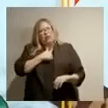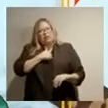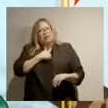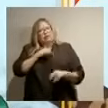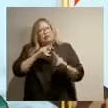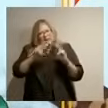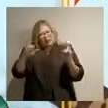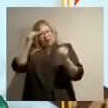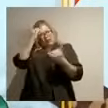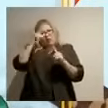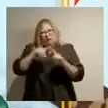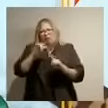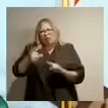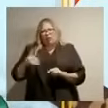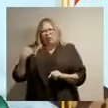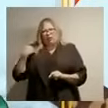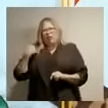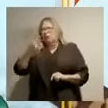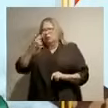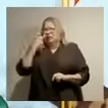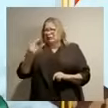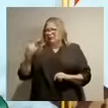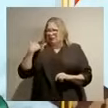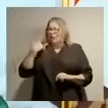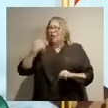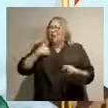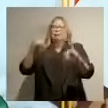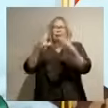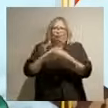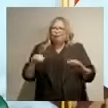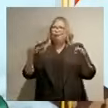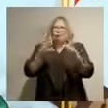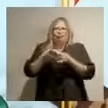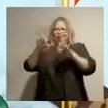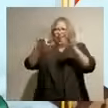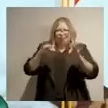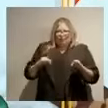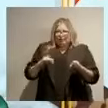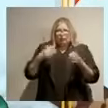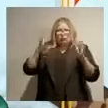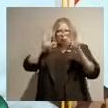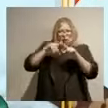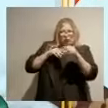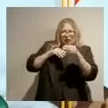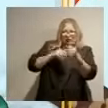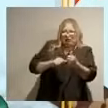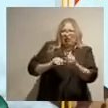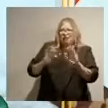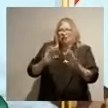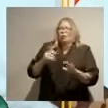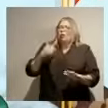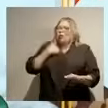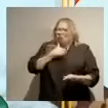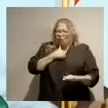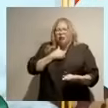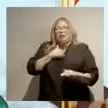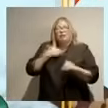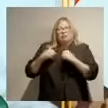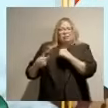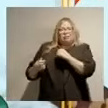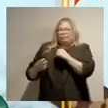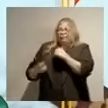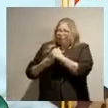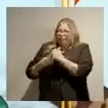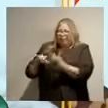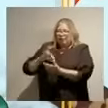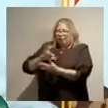back to those presentations, you'll see me very open about that anxiety. So, no, we had tapped out on our reserves.